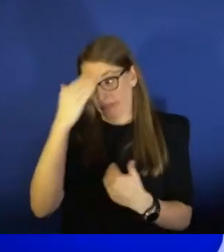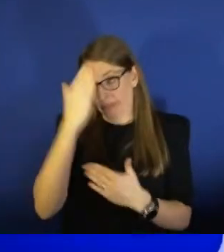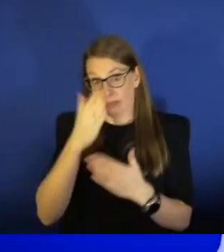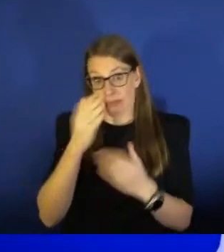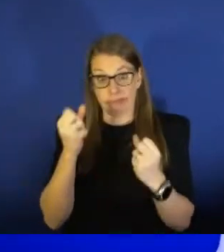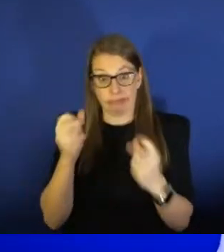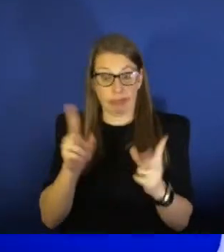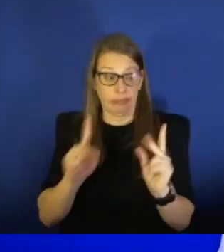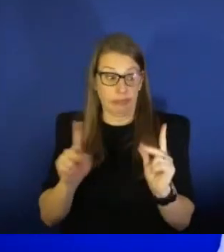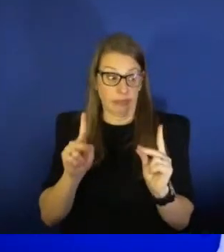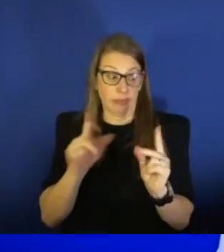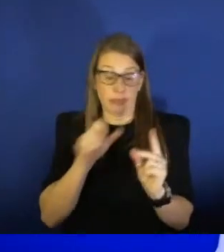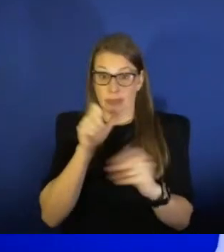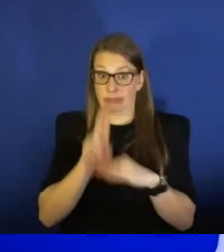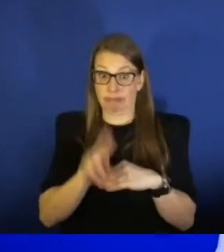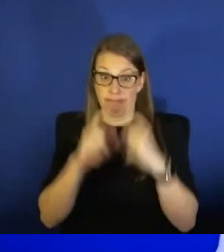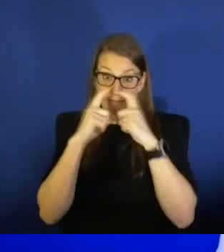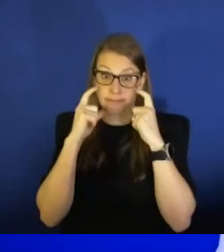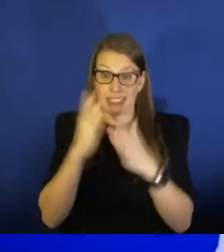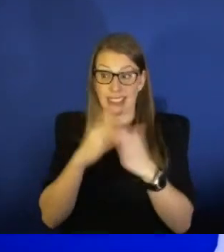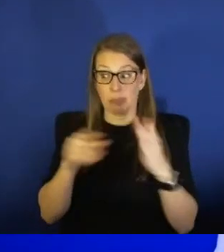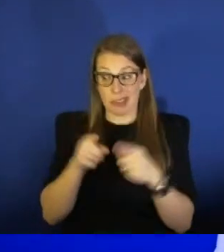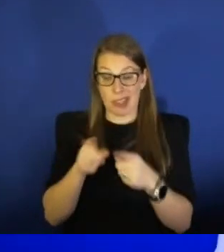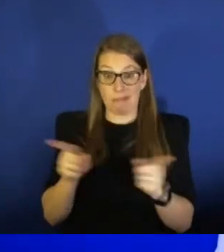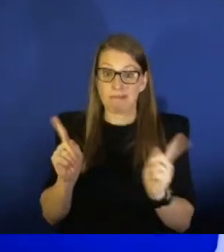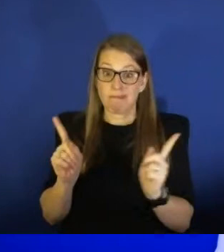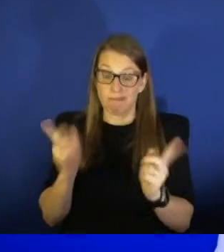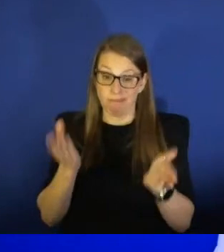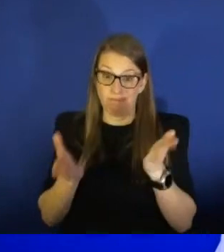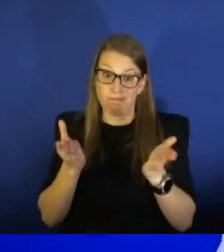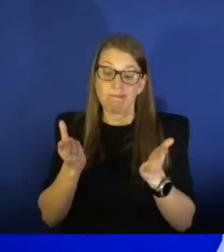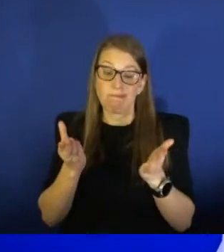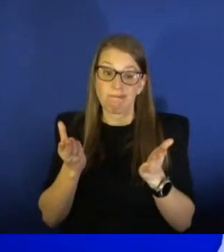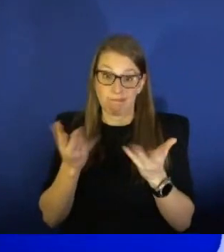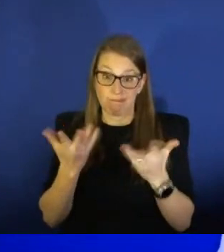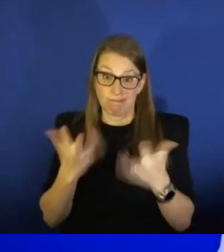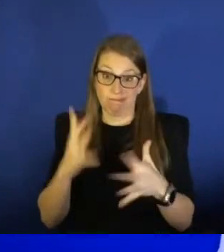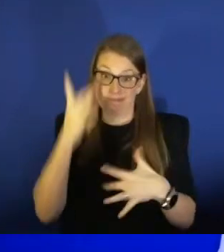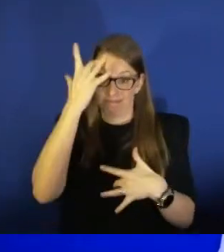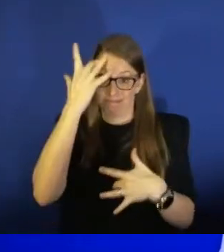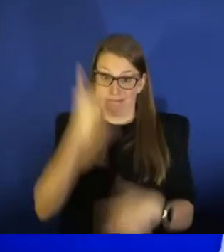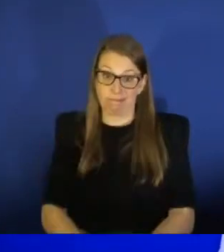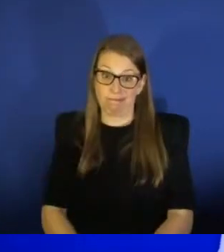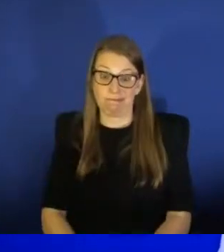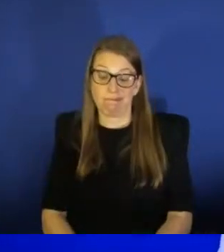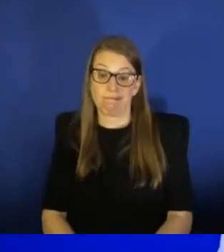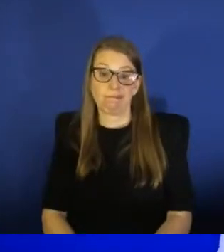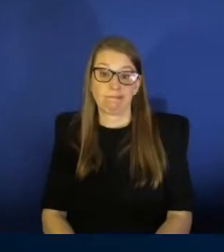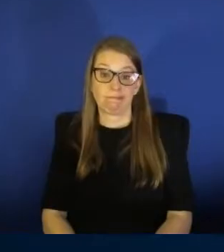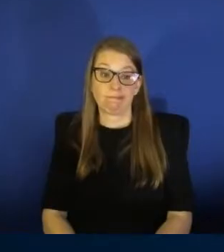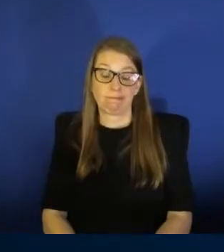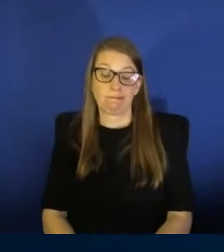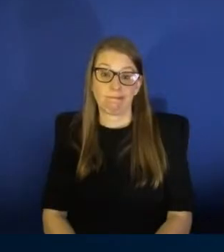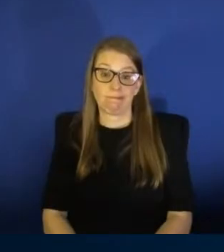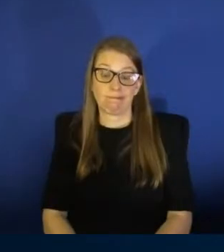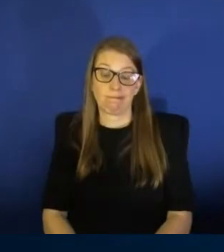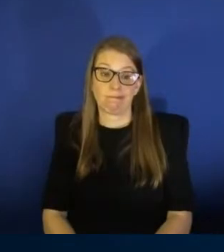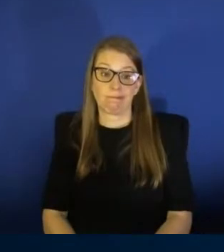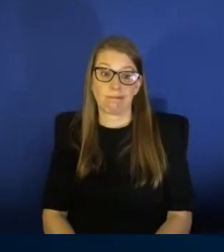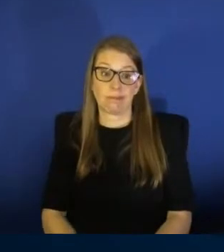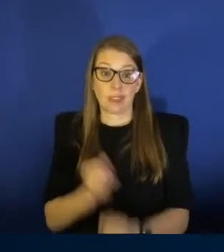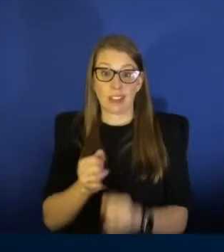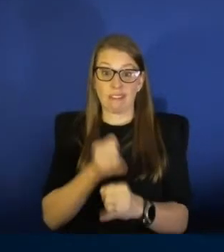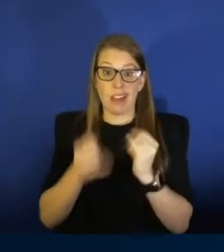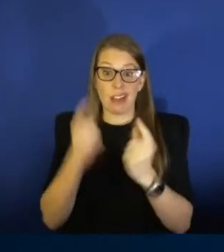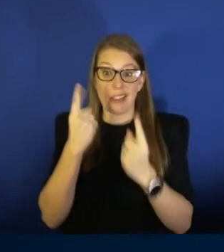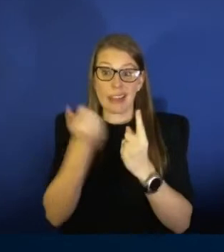unmasked people, and some of them might very well, be carrying COVID. All right, we're going to get to our final thoughts. Any reporter